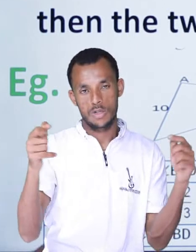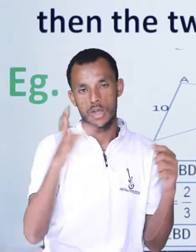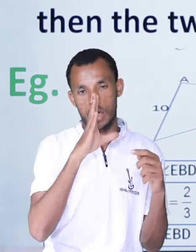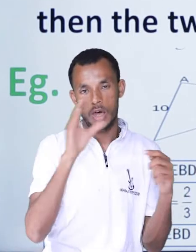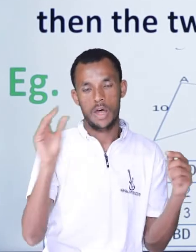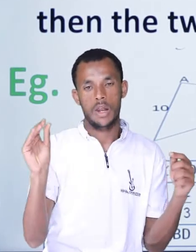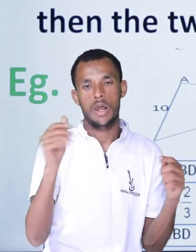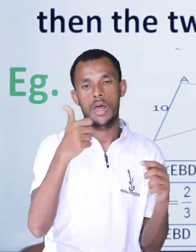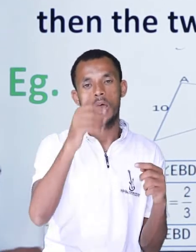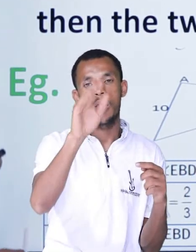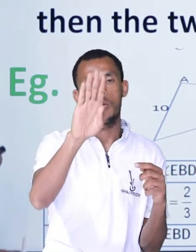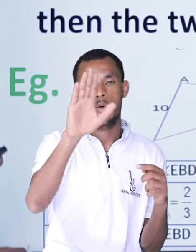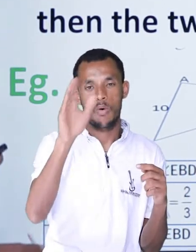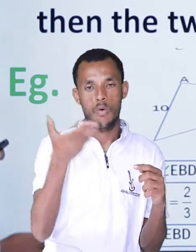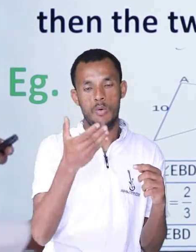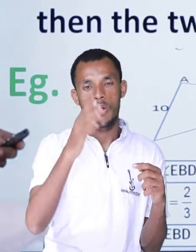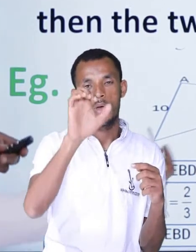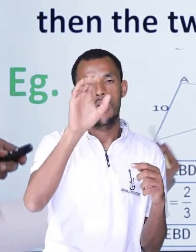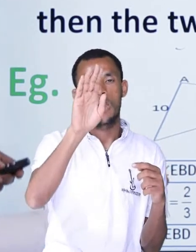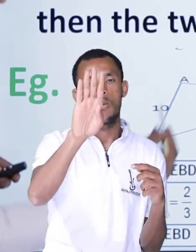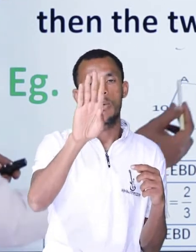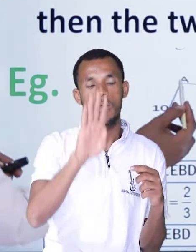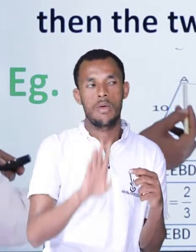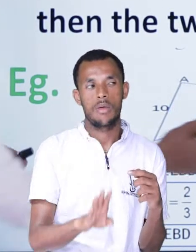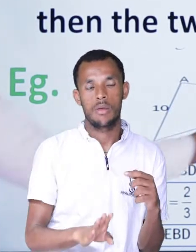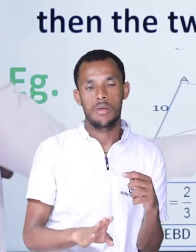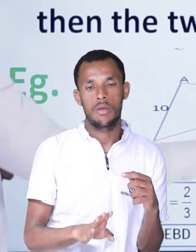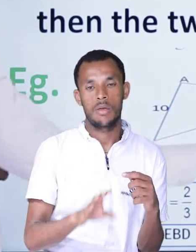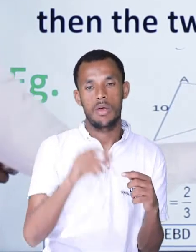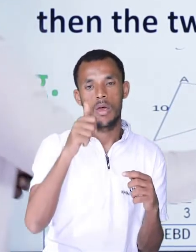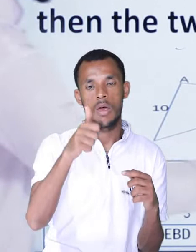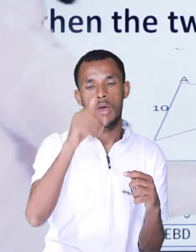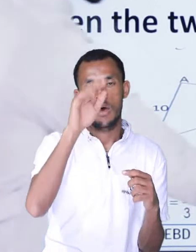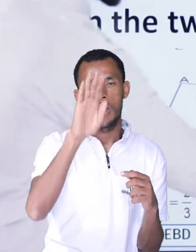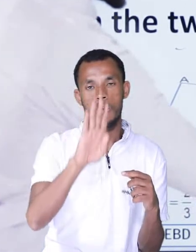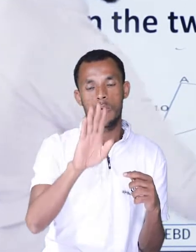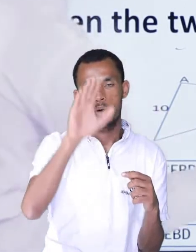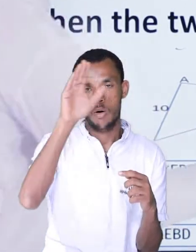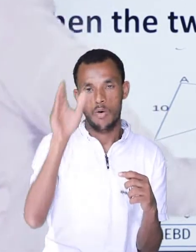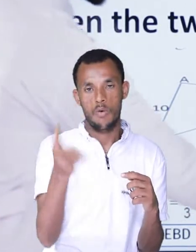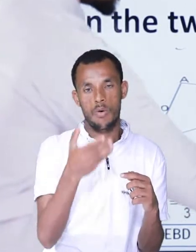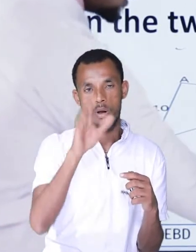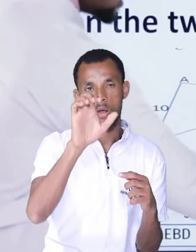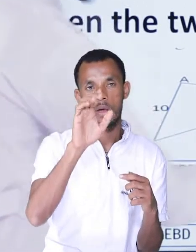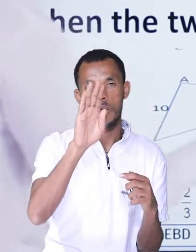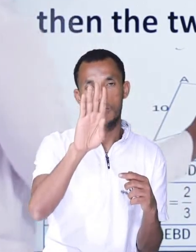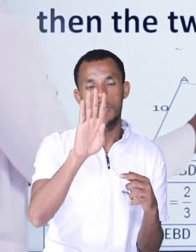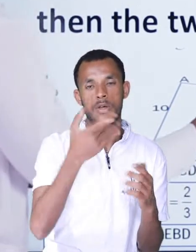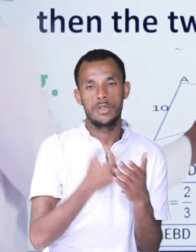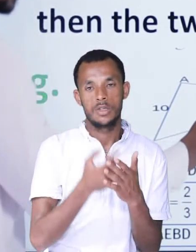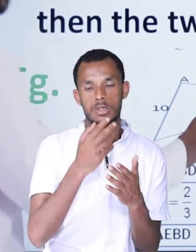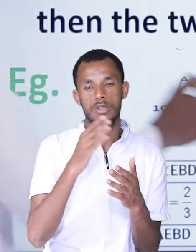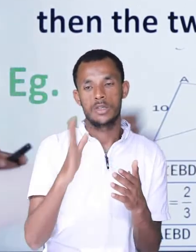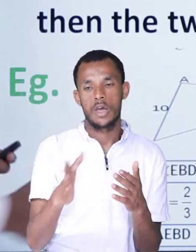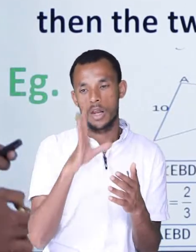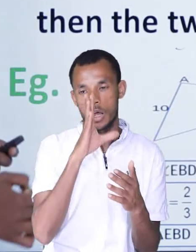and AB over EB, AB over EB, this side